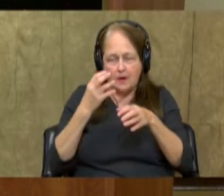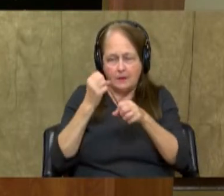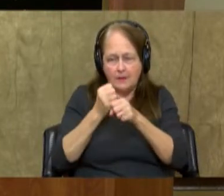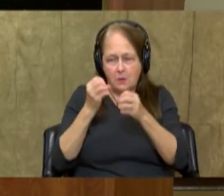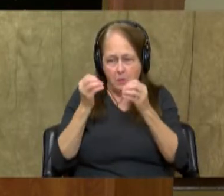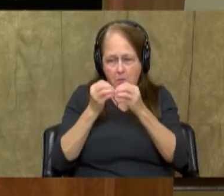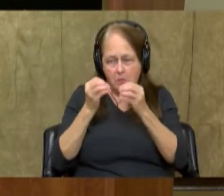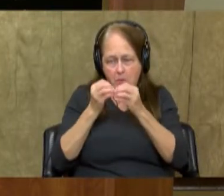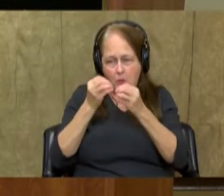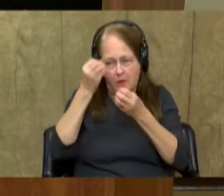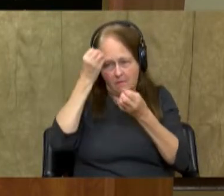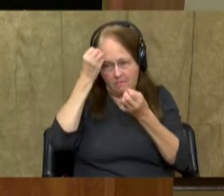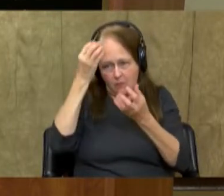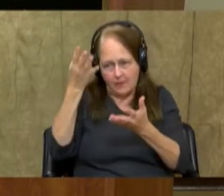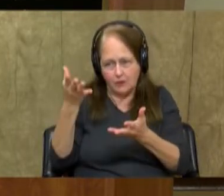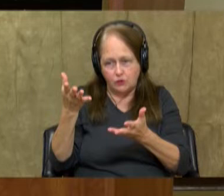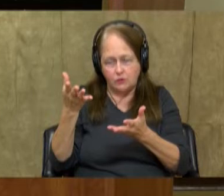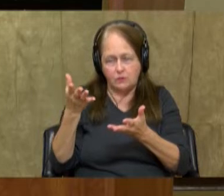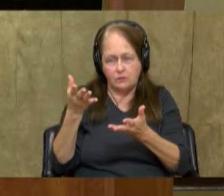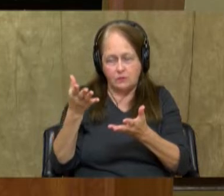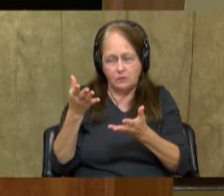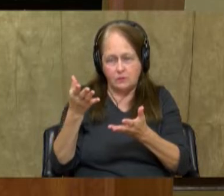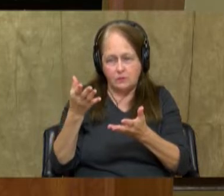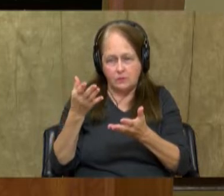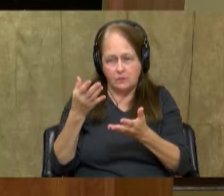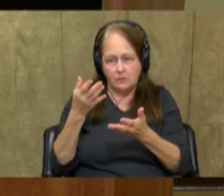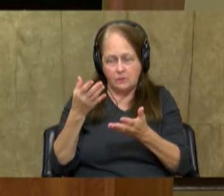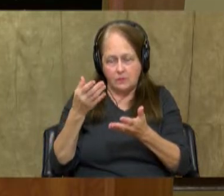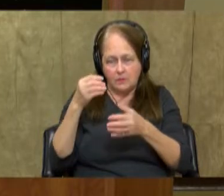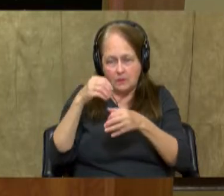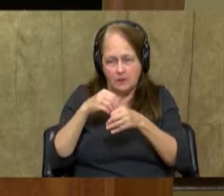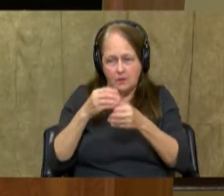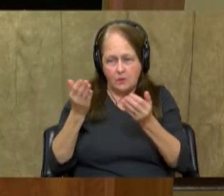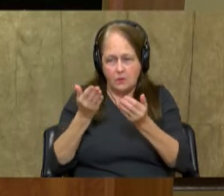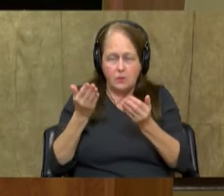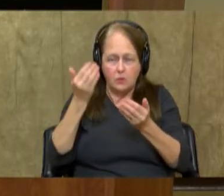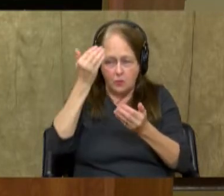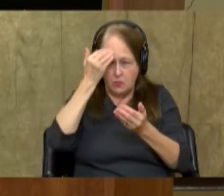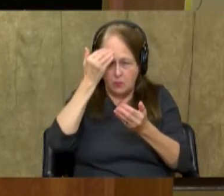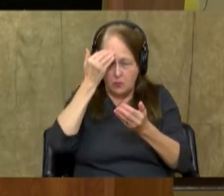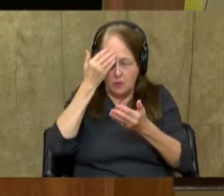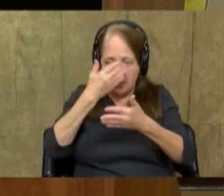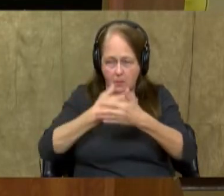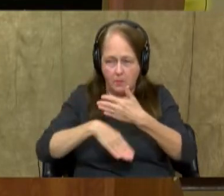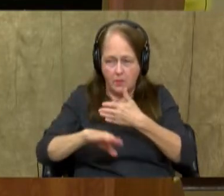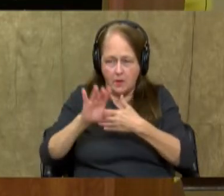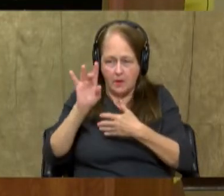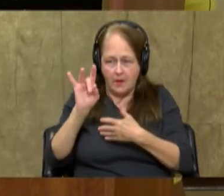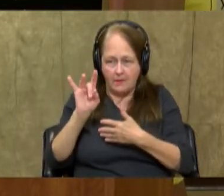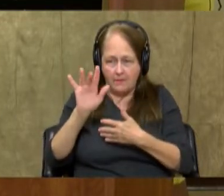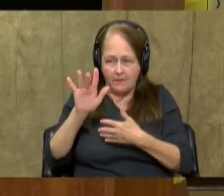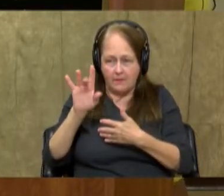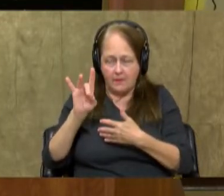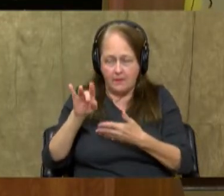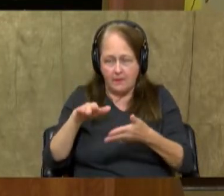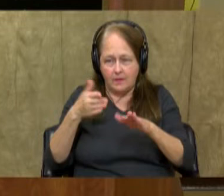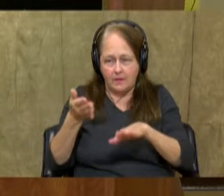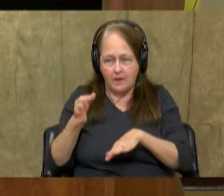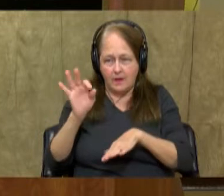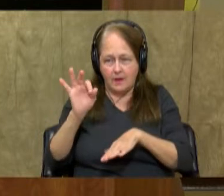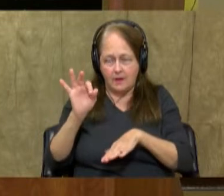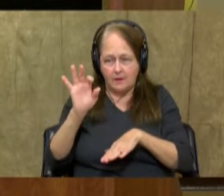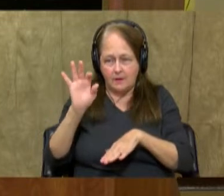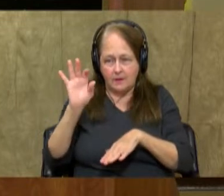current, up-to-date information. So, in here, we know that he was born in 1858 and he died in